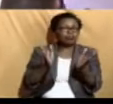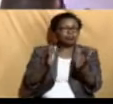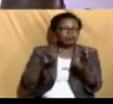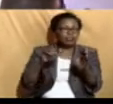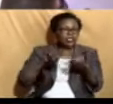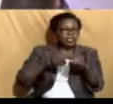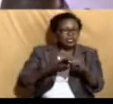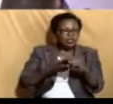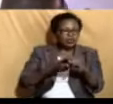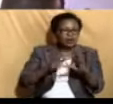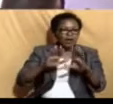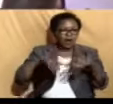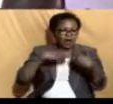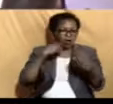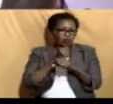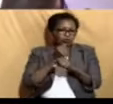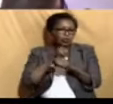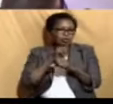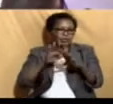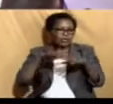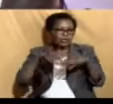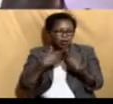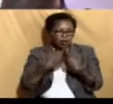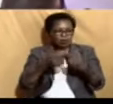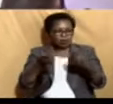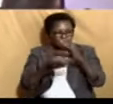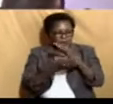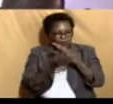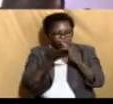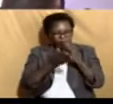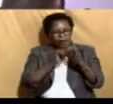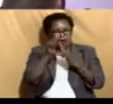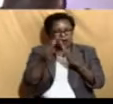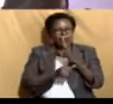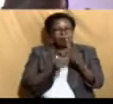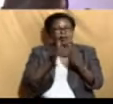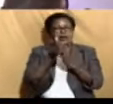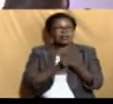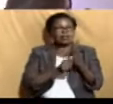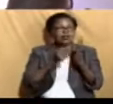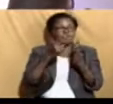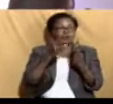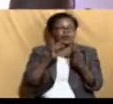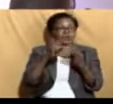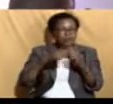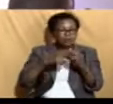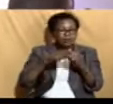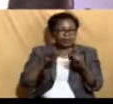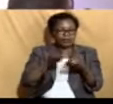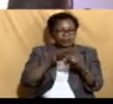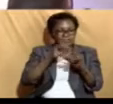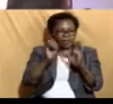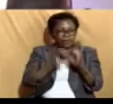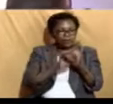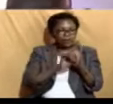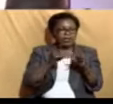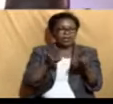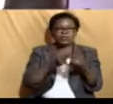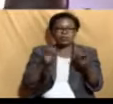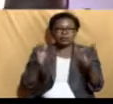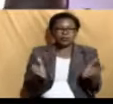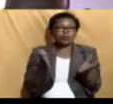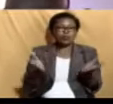do so is clearly defined under Article 257 and is identified simply as a